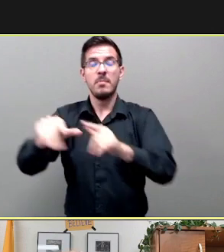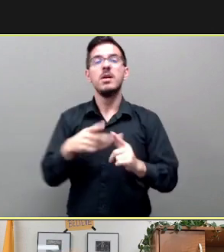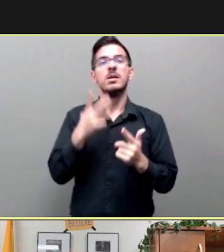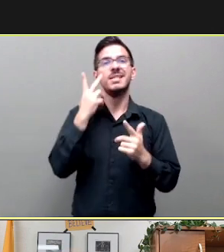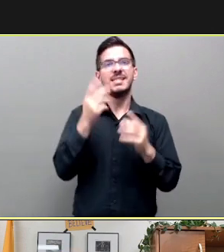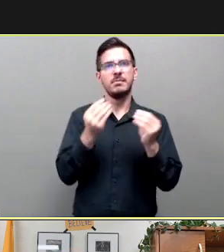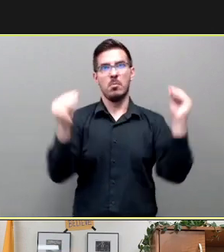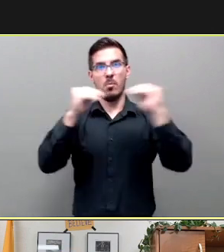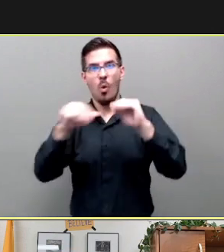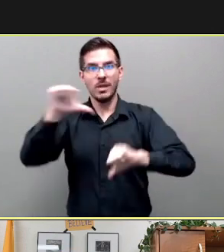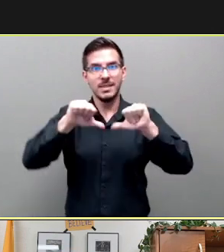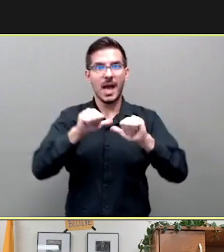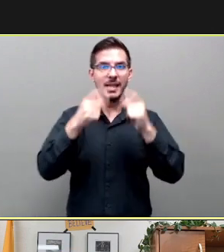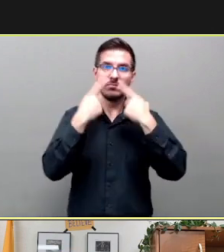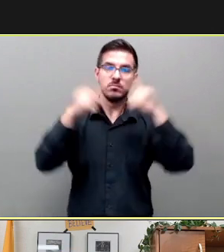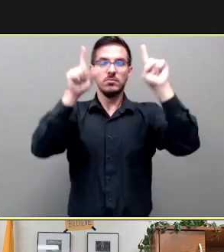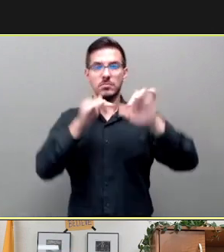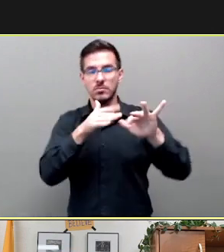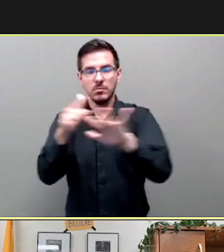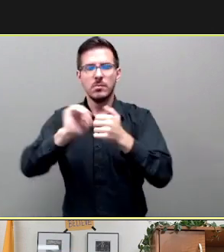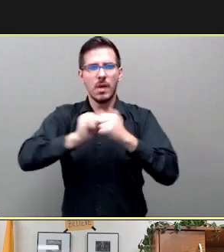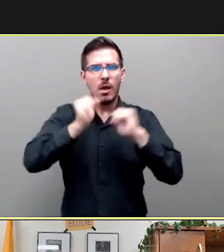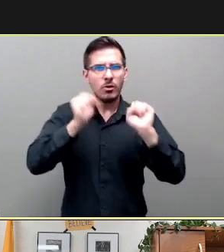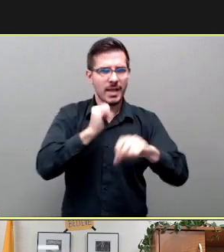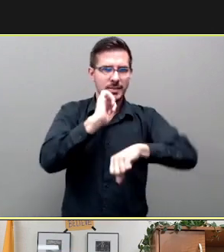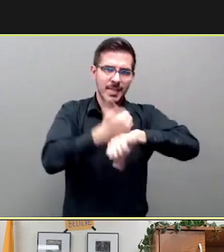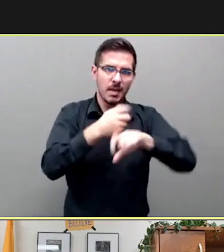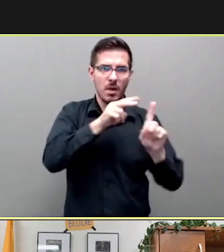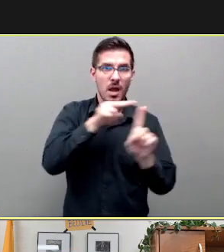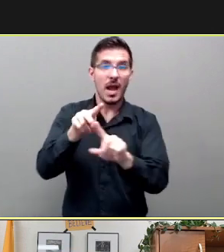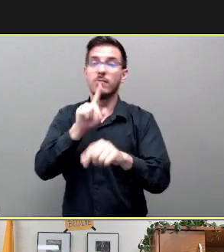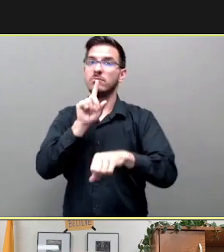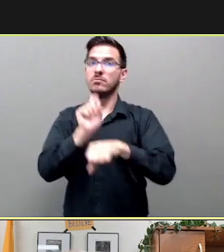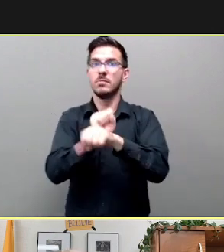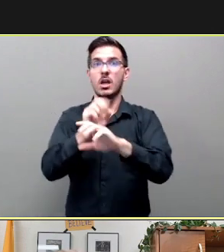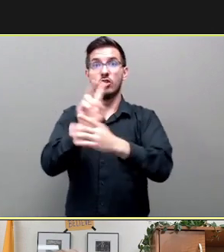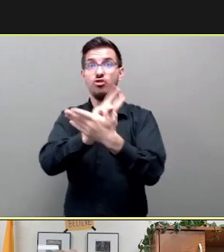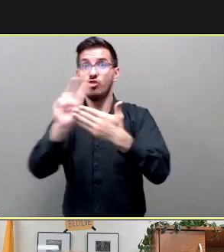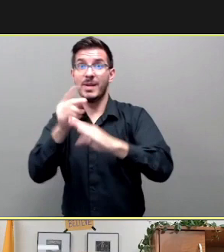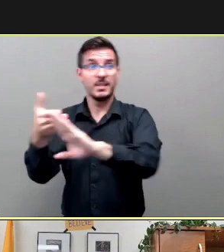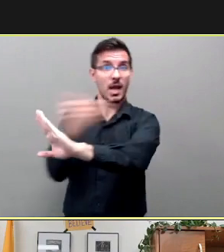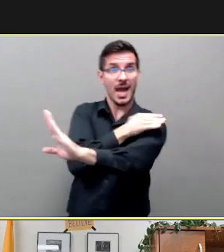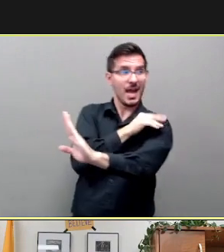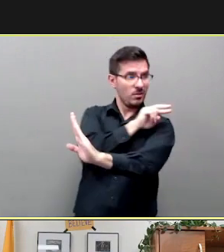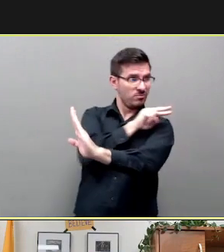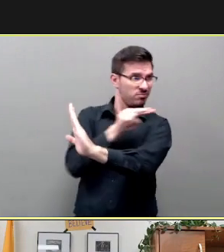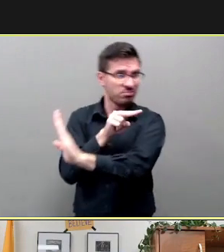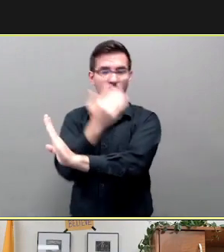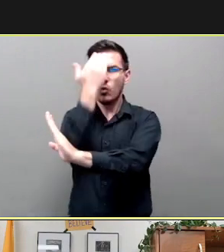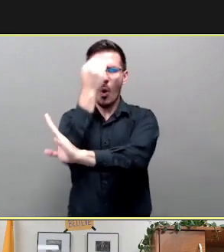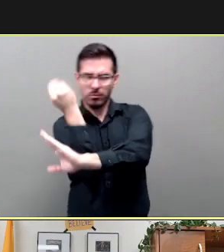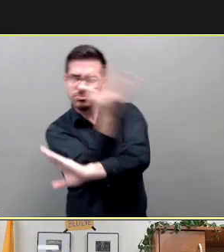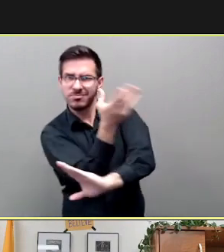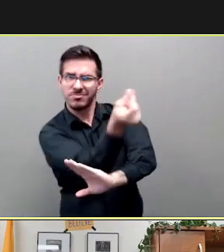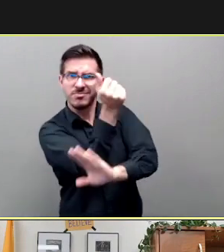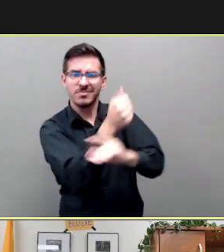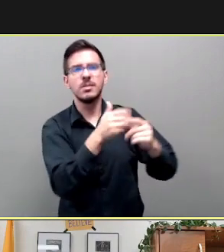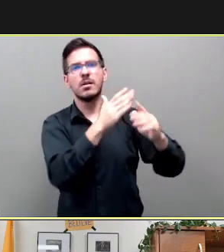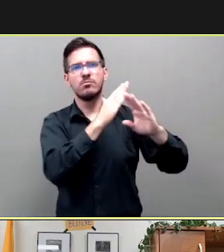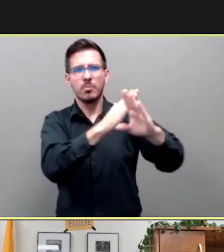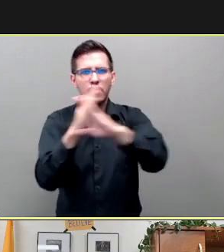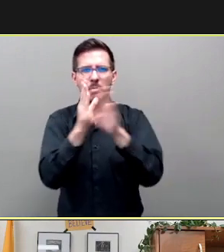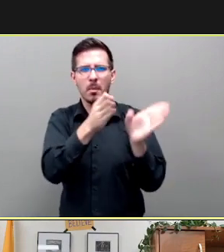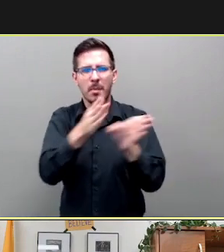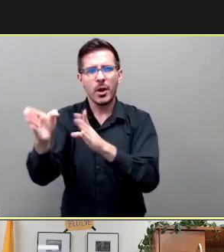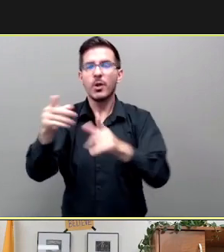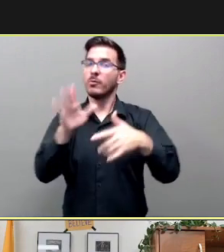how can we monitor things and getting 2 weeks ahead would be great for any disease, not just COVID. So next